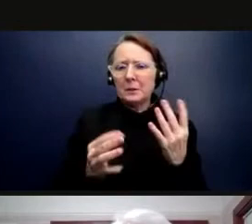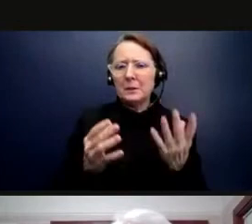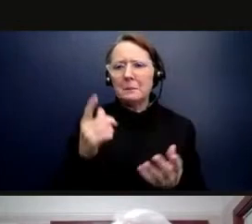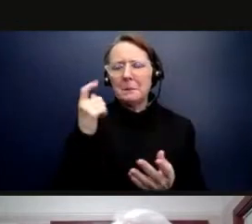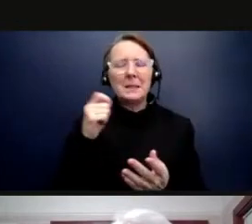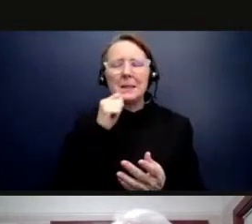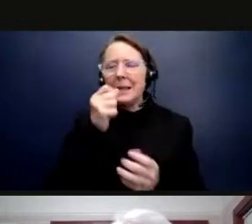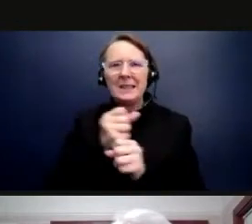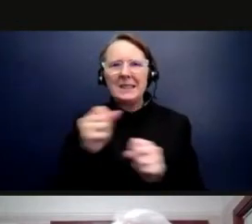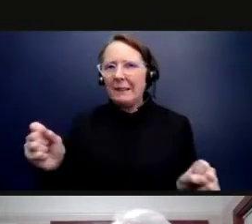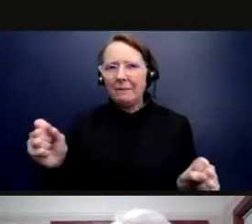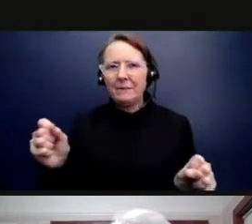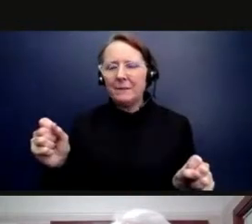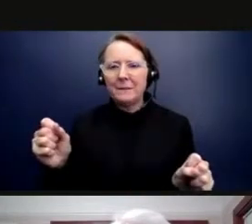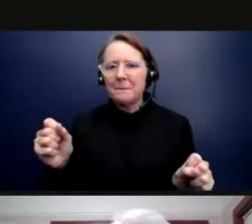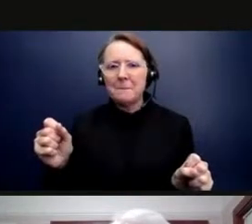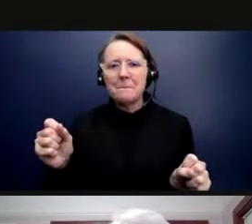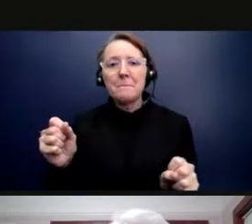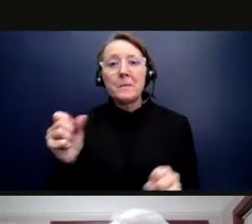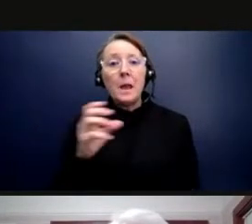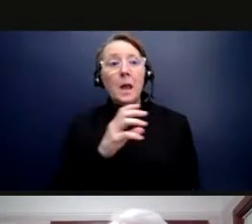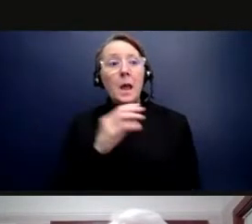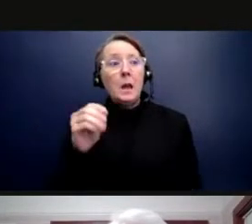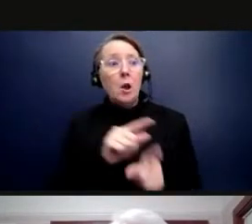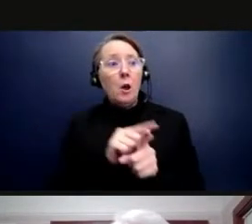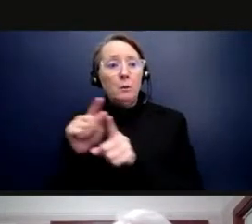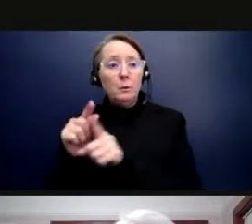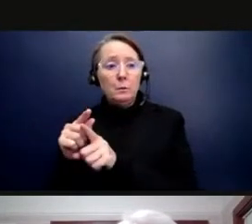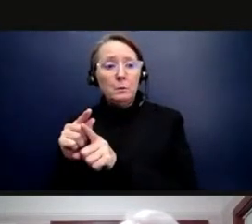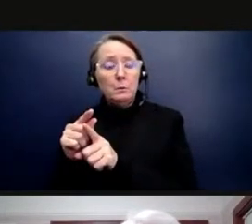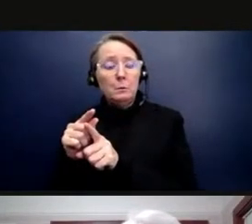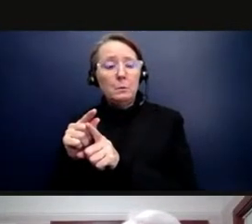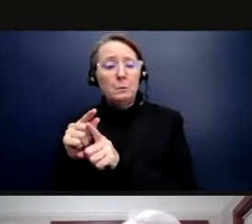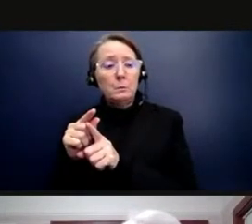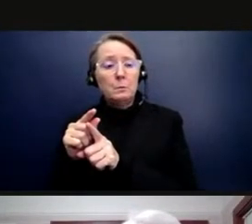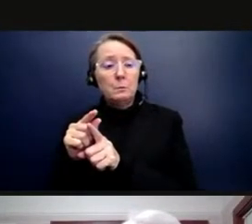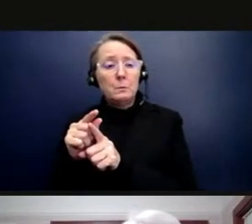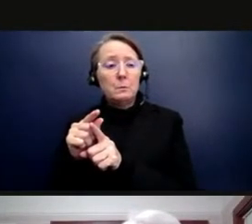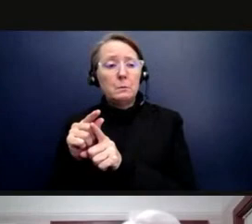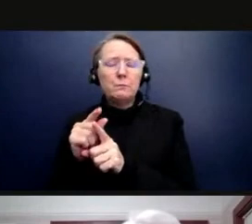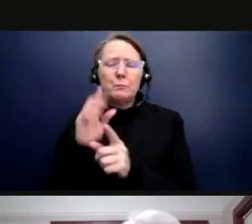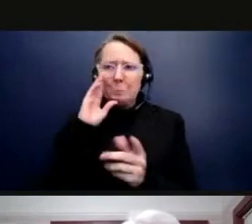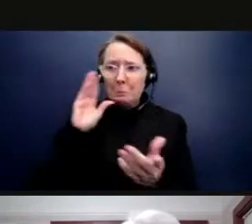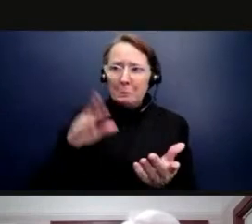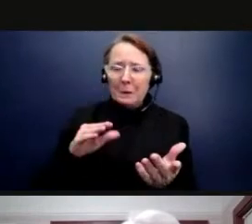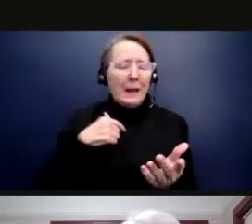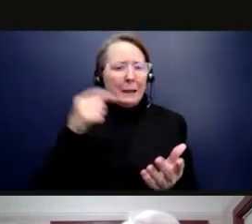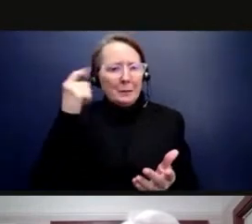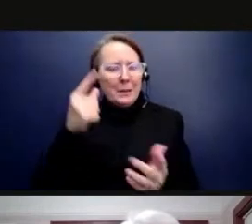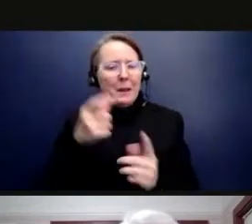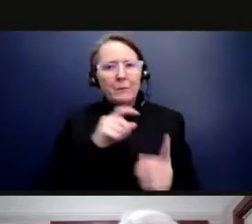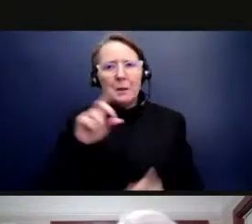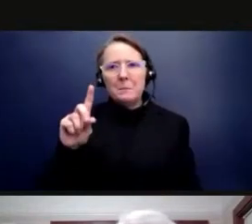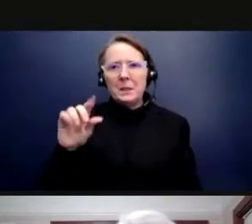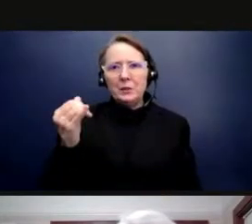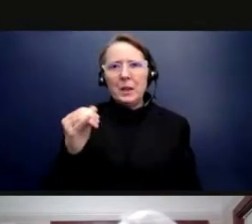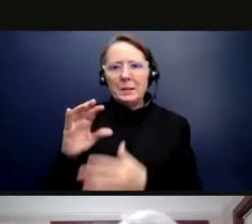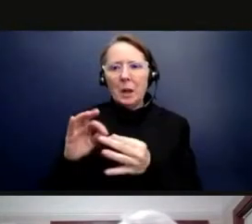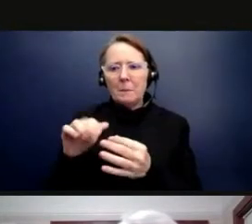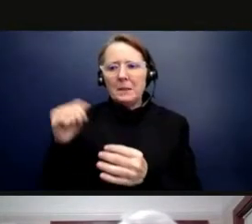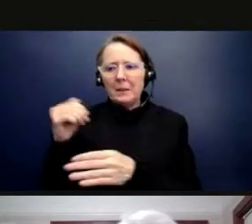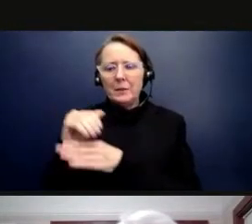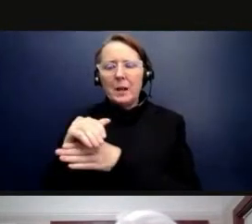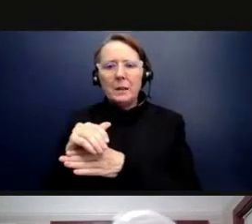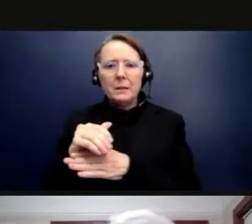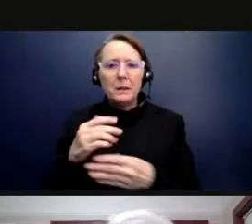safety reasons. But also, you know, and I understand from DJ's comments the other night that,